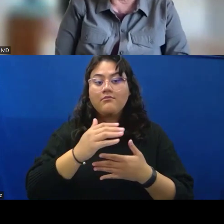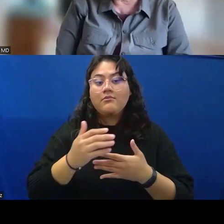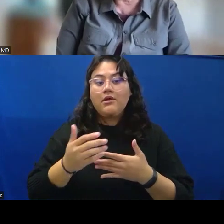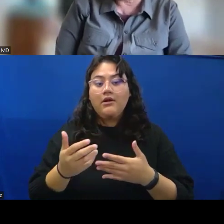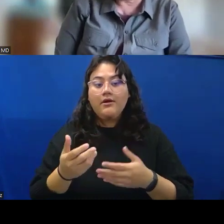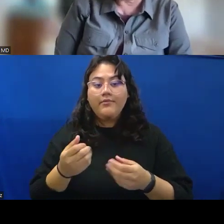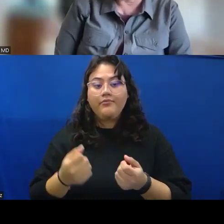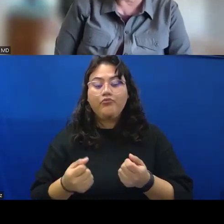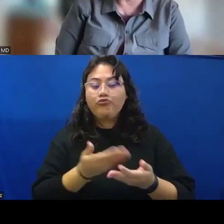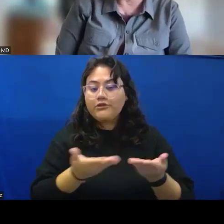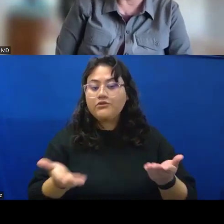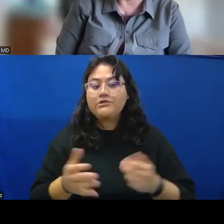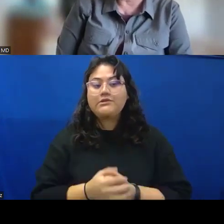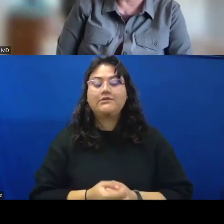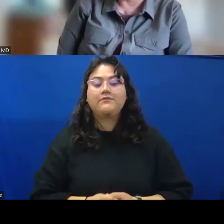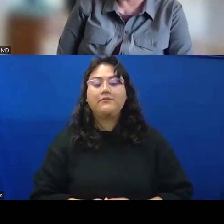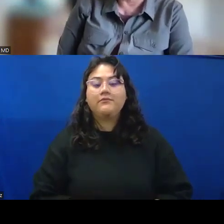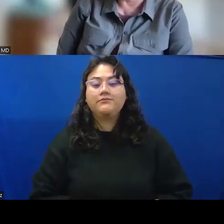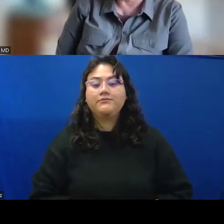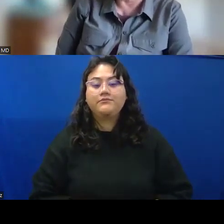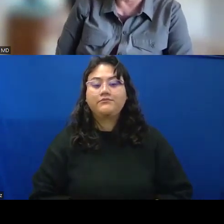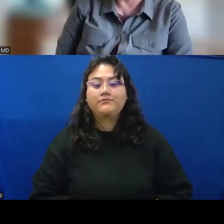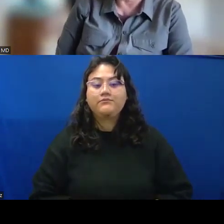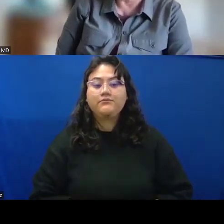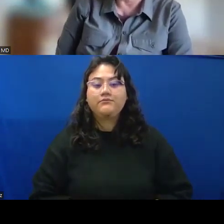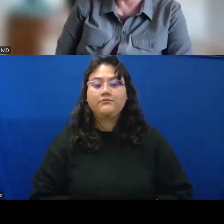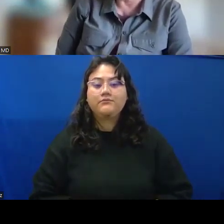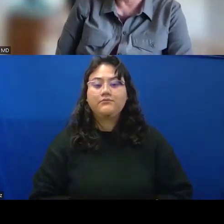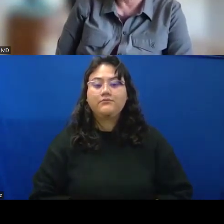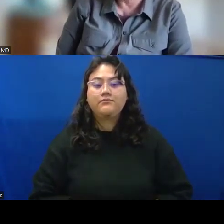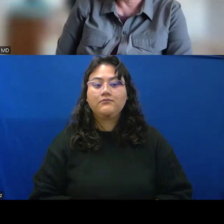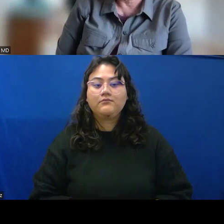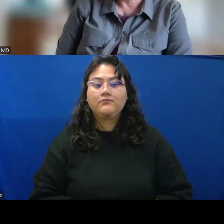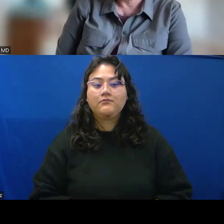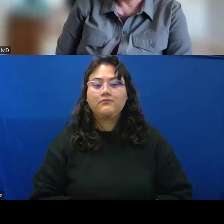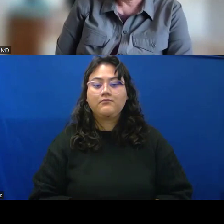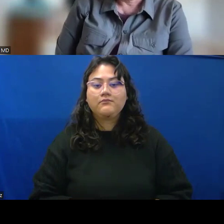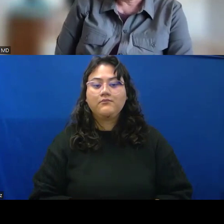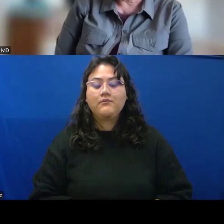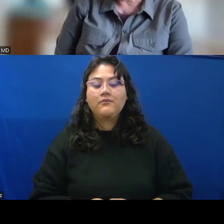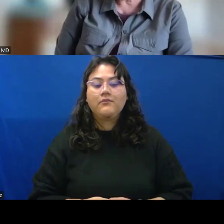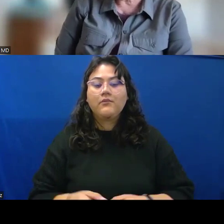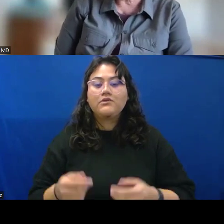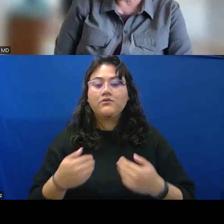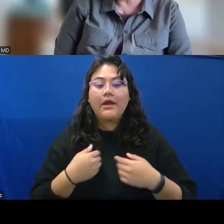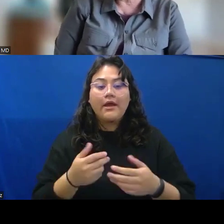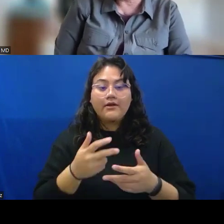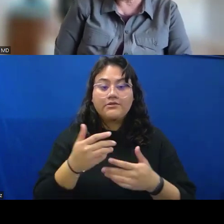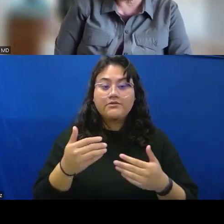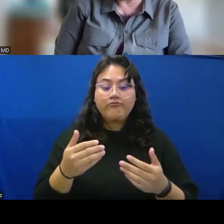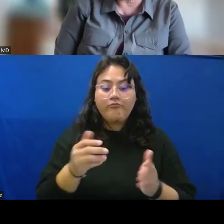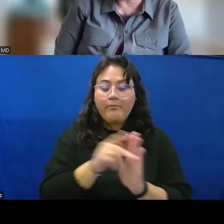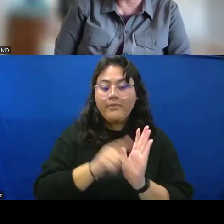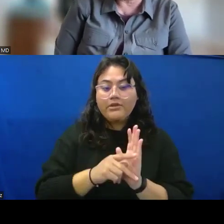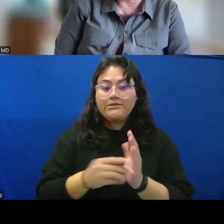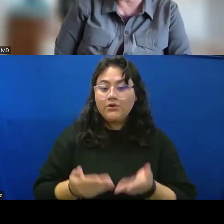of rationale and citations of the scientific evidence supporting the recommendations. Policy recommendations have